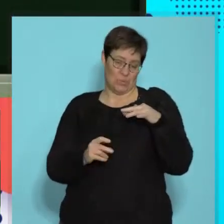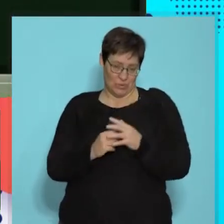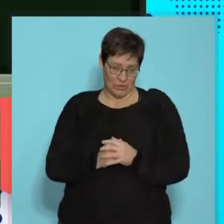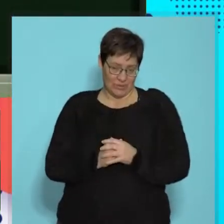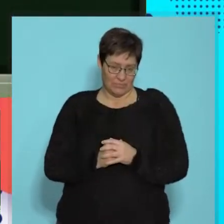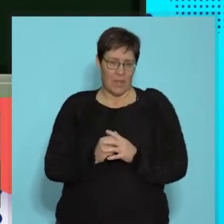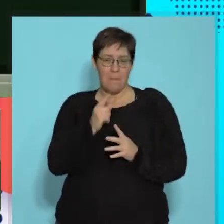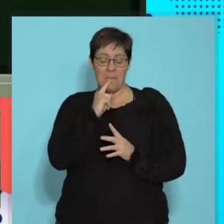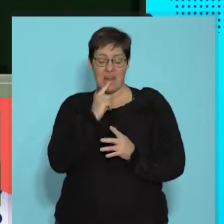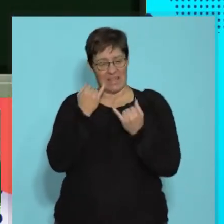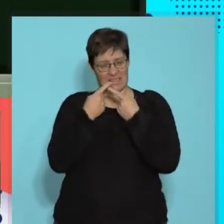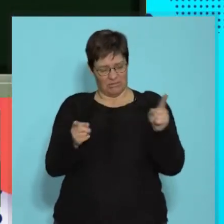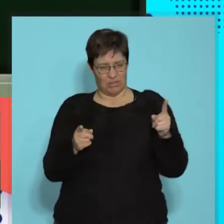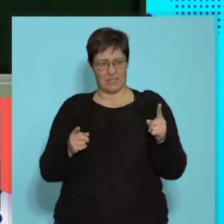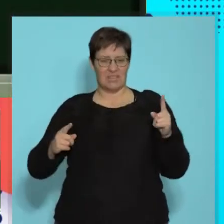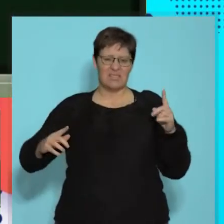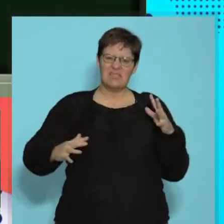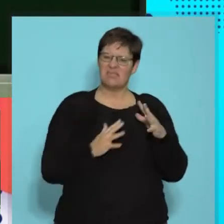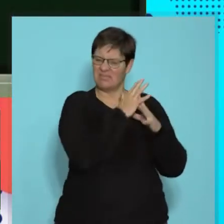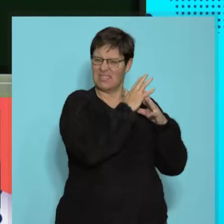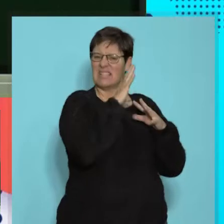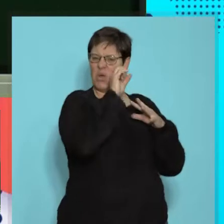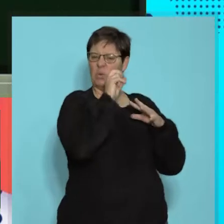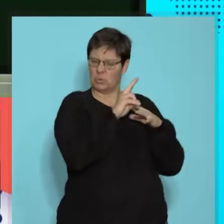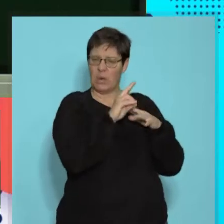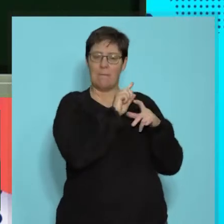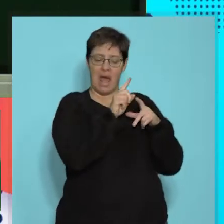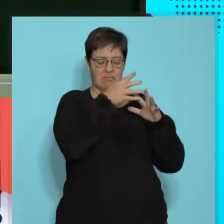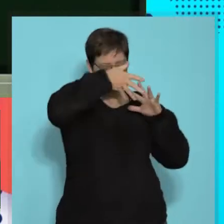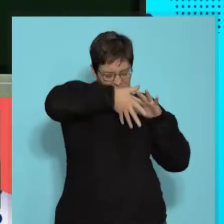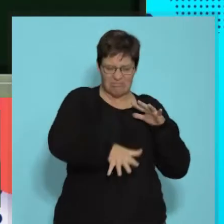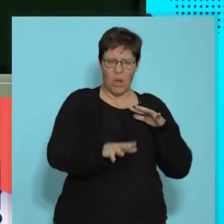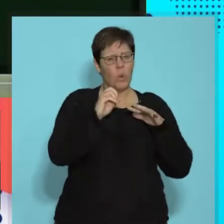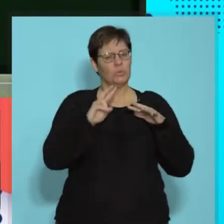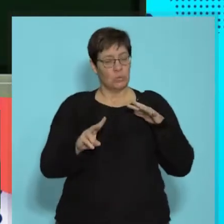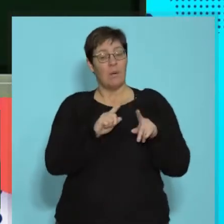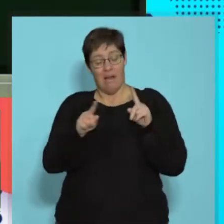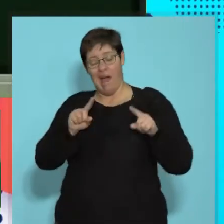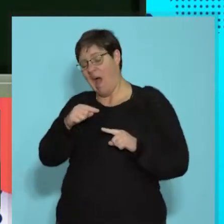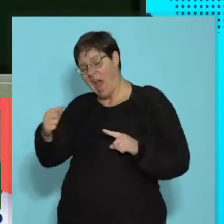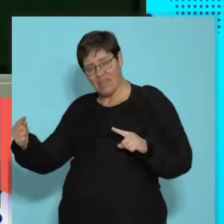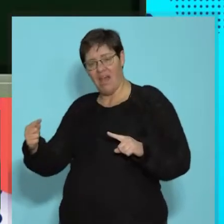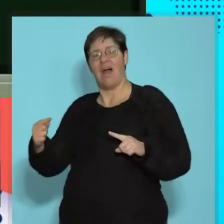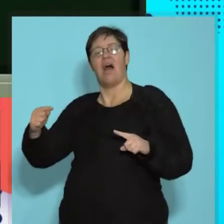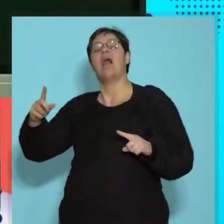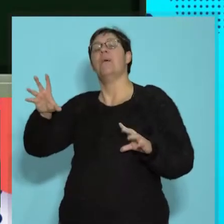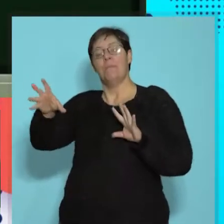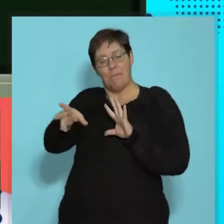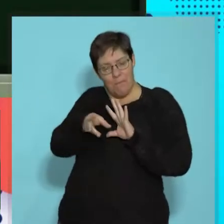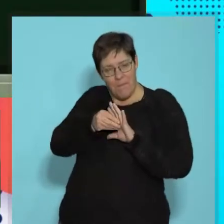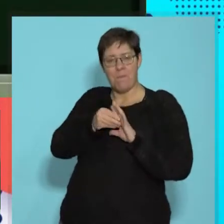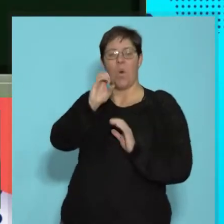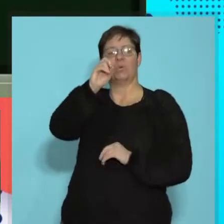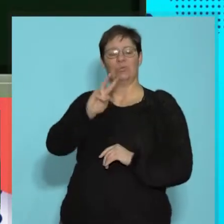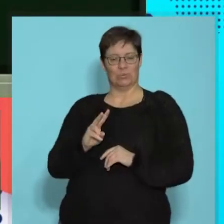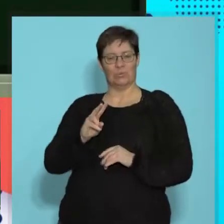in and an out, but it's still an exchange of gases. Then we looked at how, all right, certain kinds of